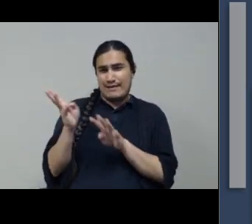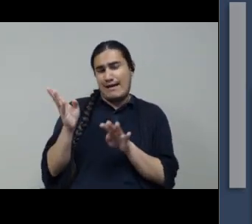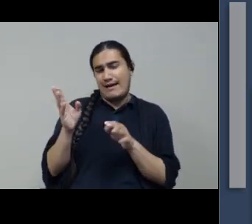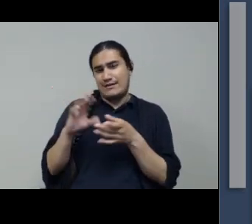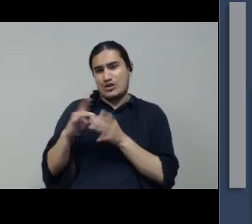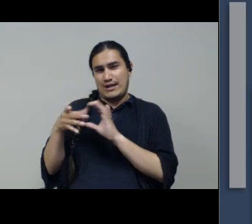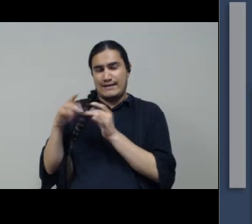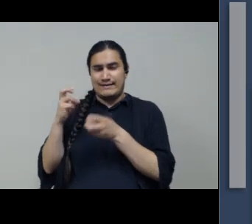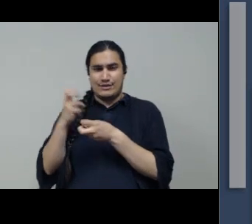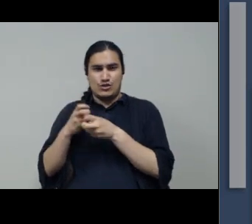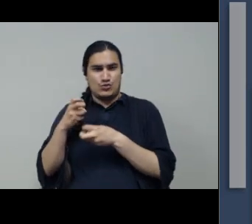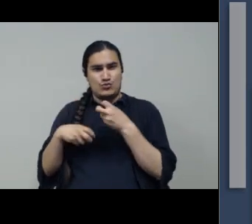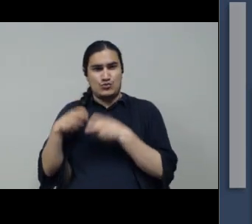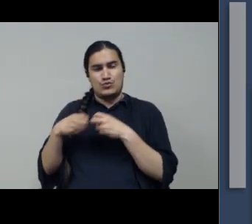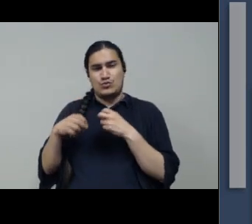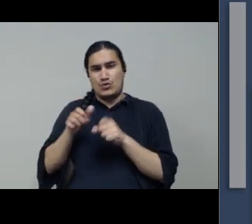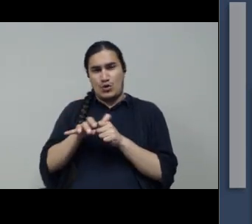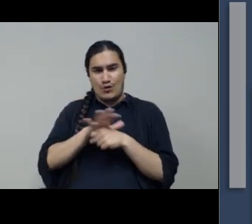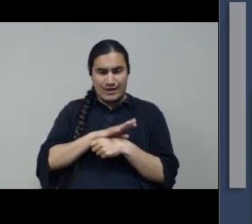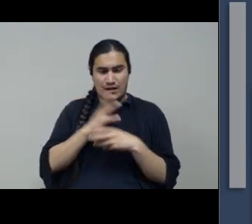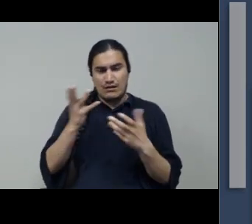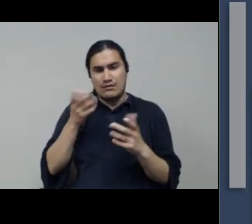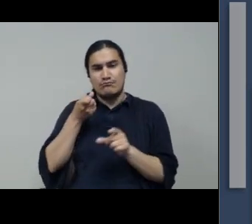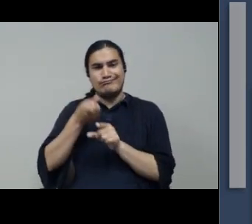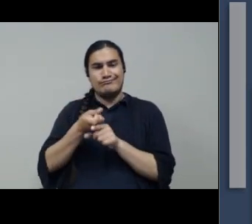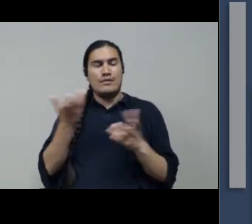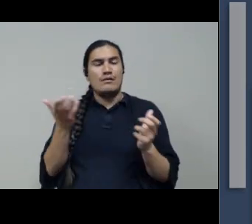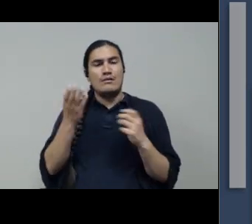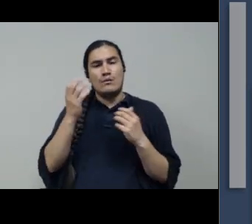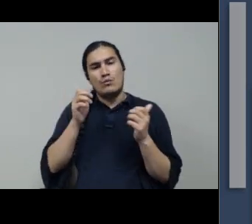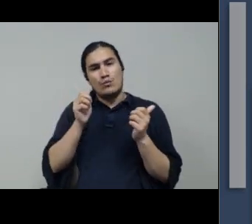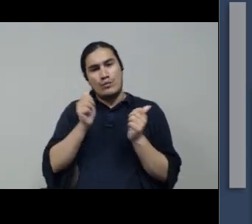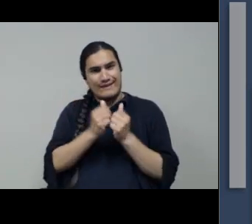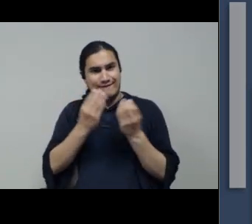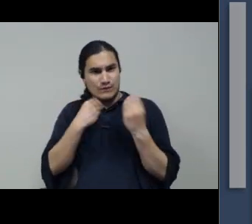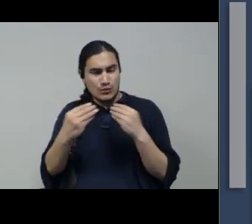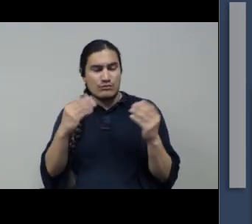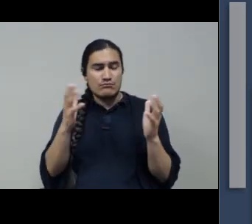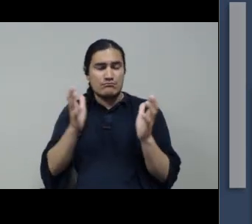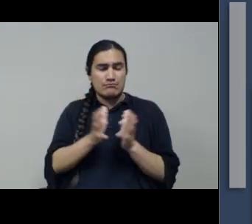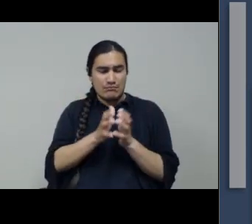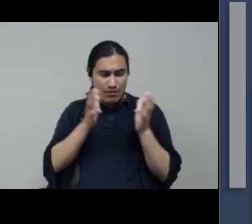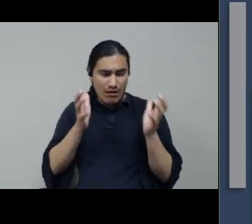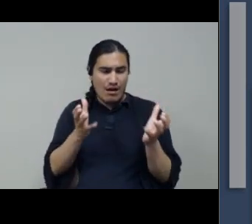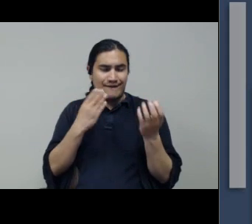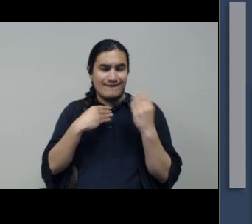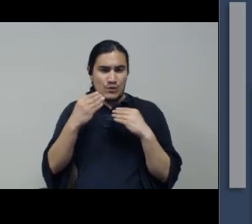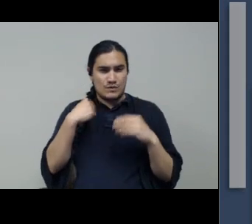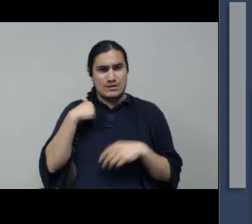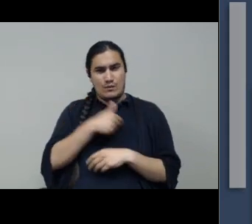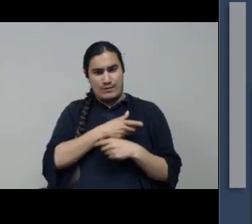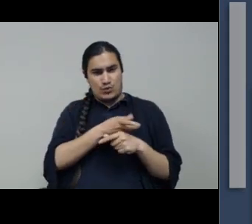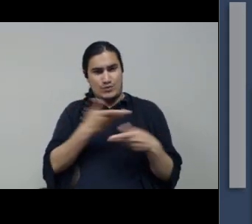COVID, massive issues with food. And as I mentioned earlier, a majority of the foods that we're producing here in California are